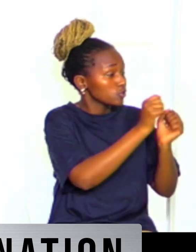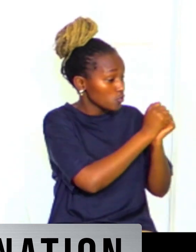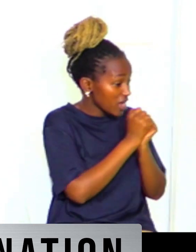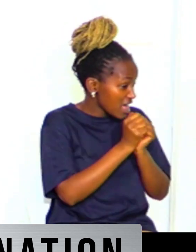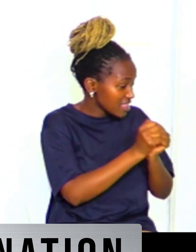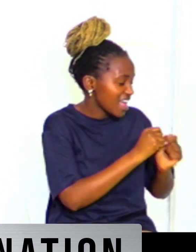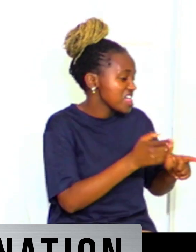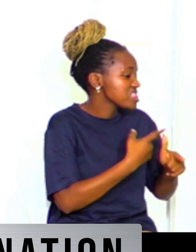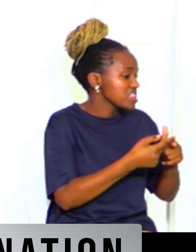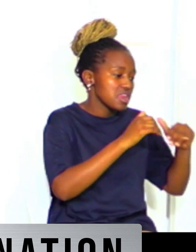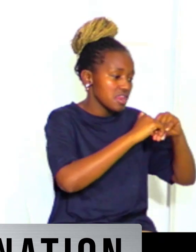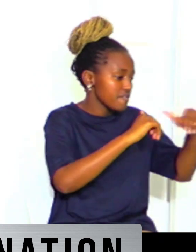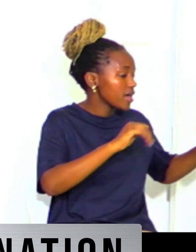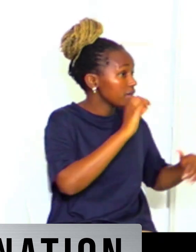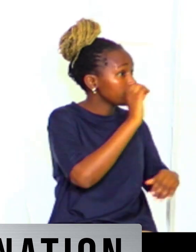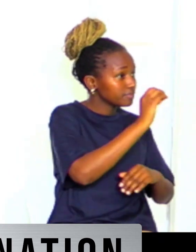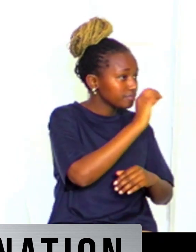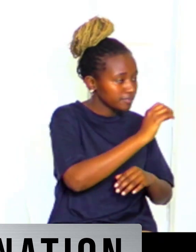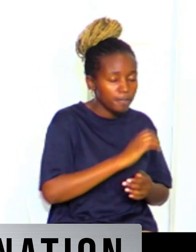ngumu kutudivide.